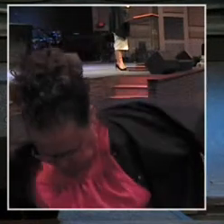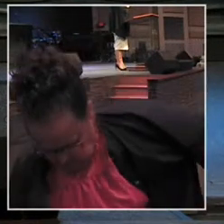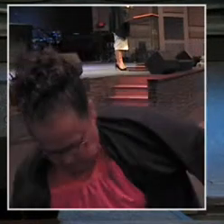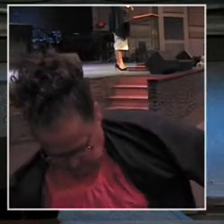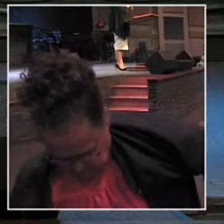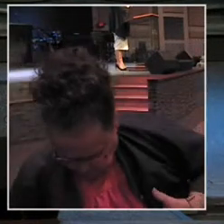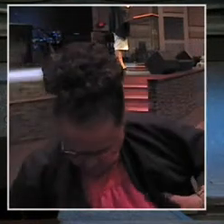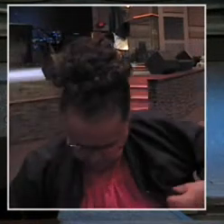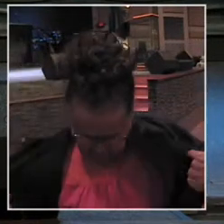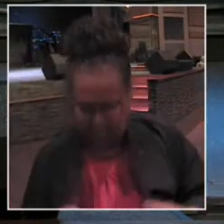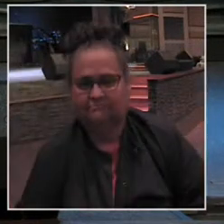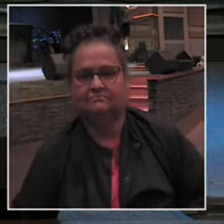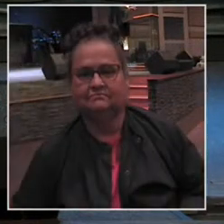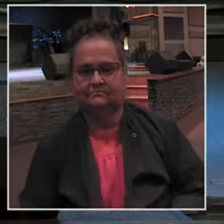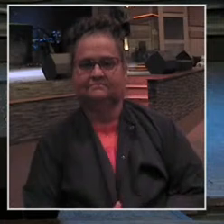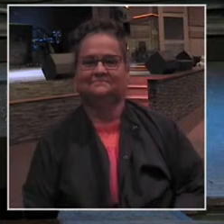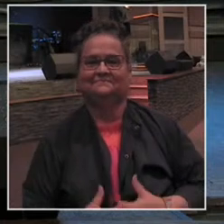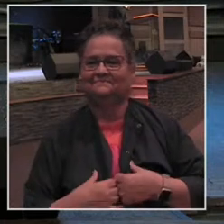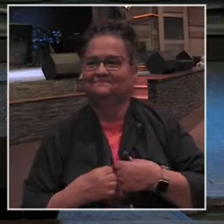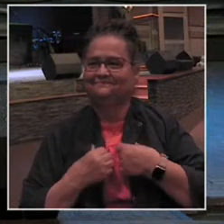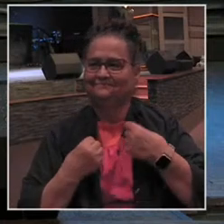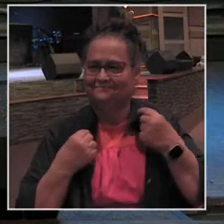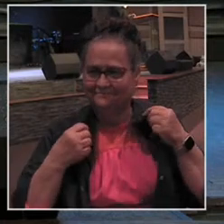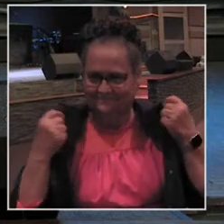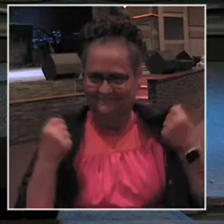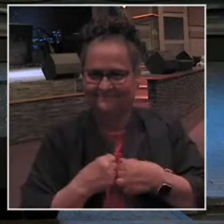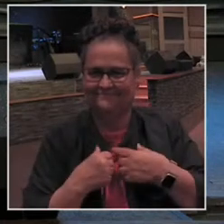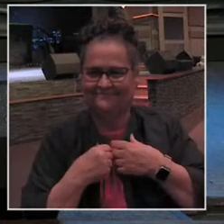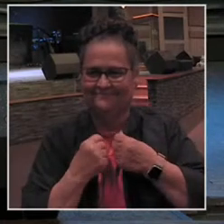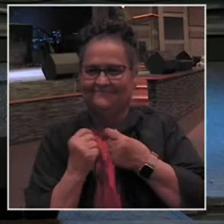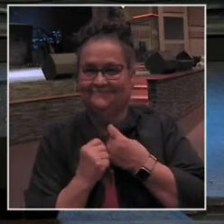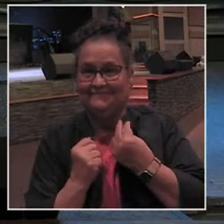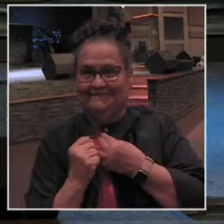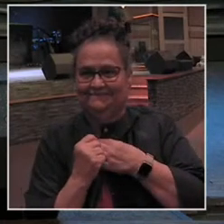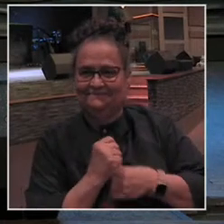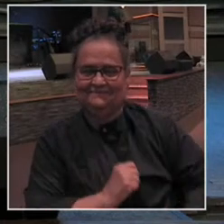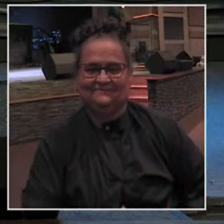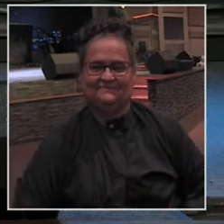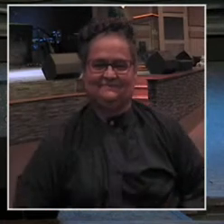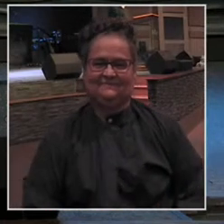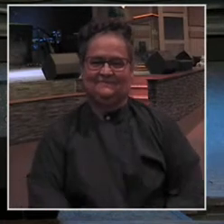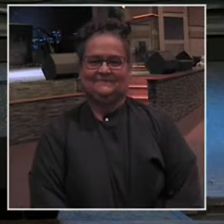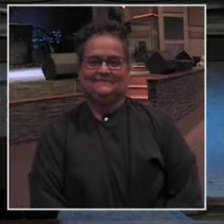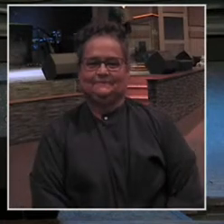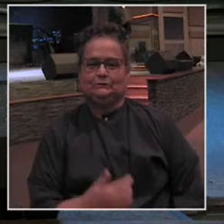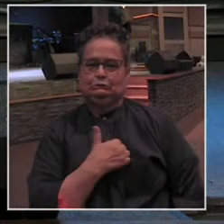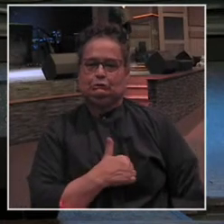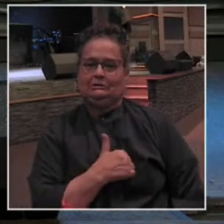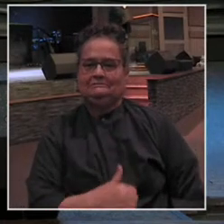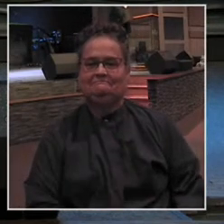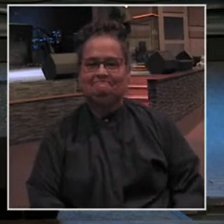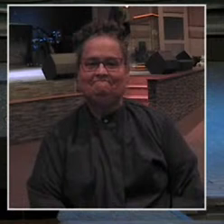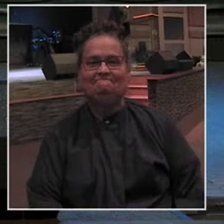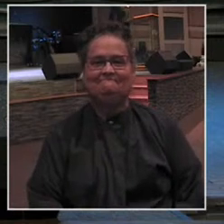a lingering and overflow that is in this building from that word being quoted today, and I feel it so strong. So thank you to